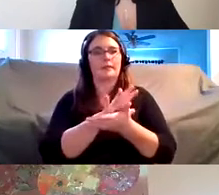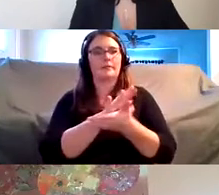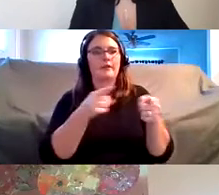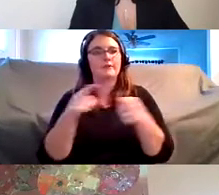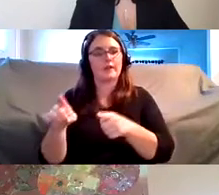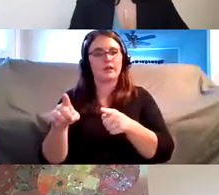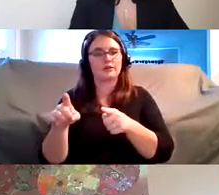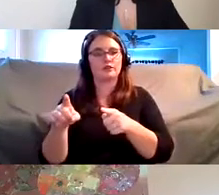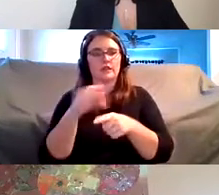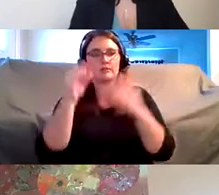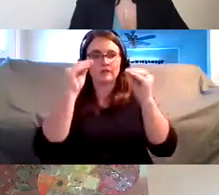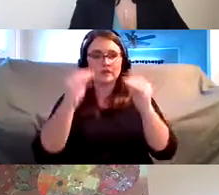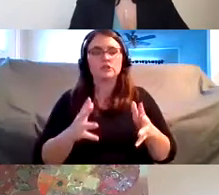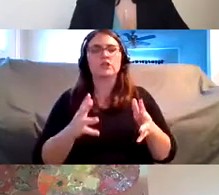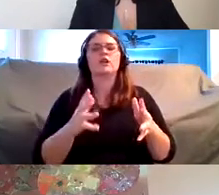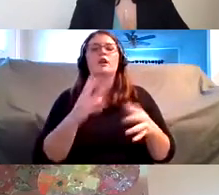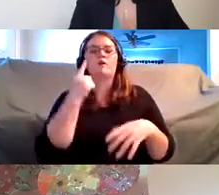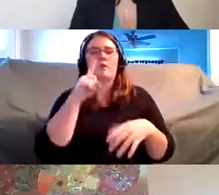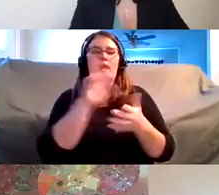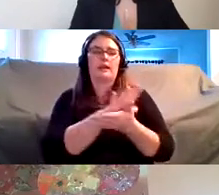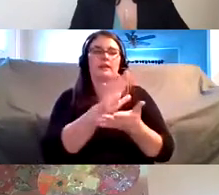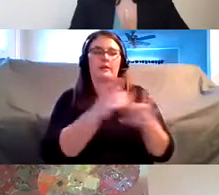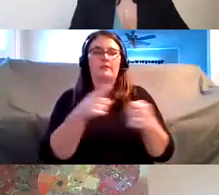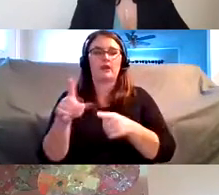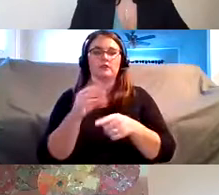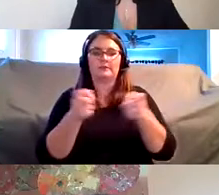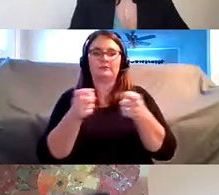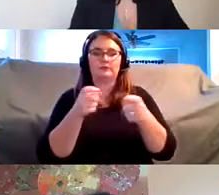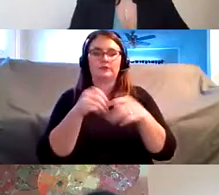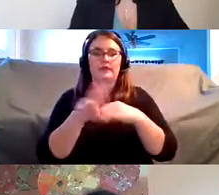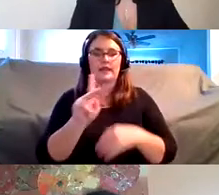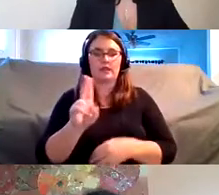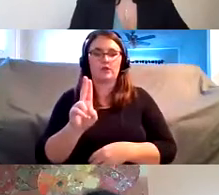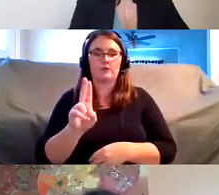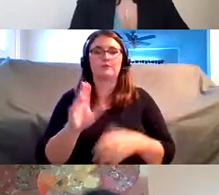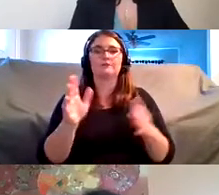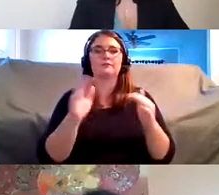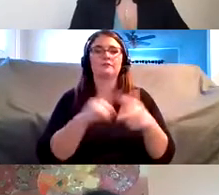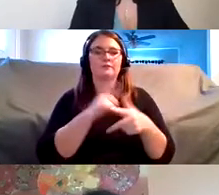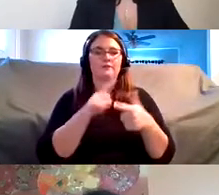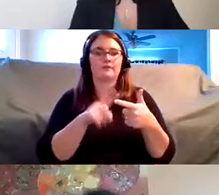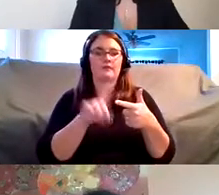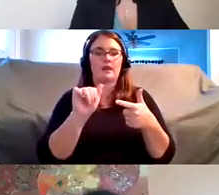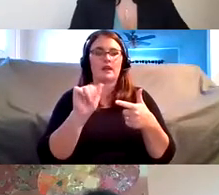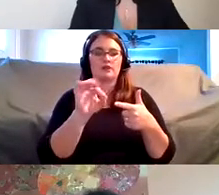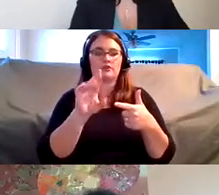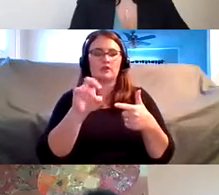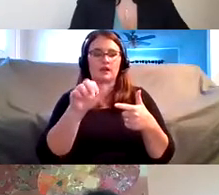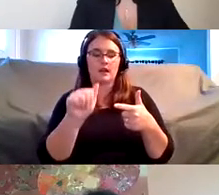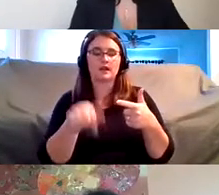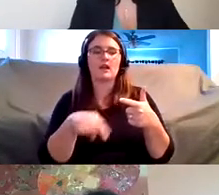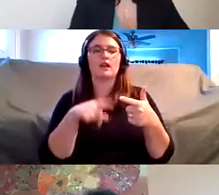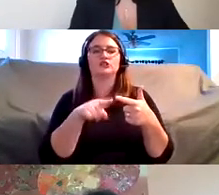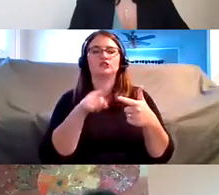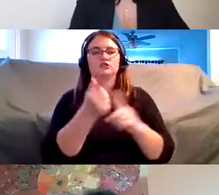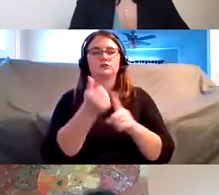Affairs and Administration at KU. We have Adriana Cuetos, who is an occupational